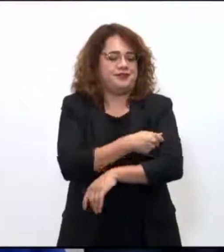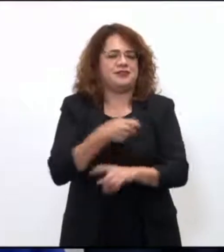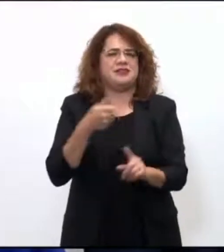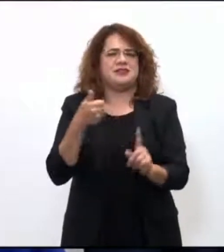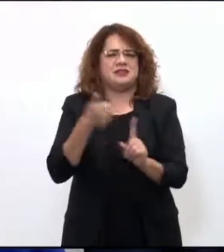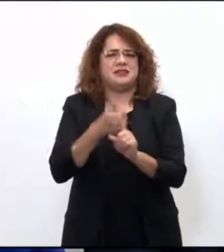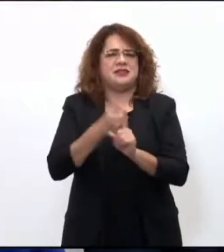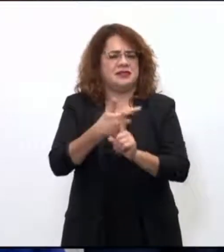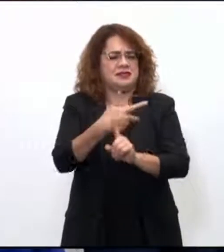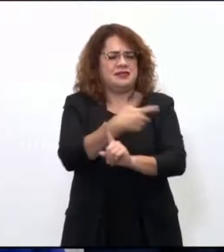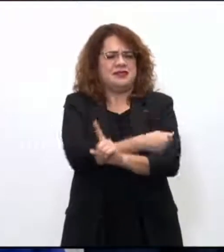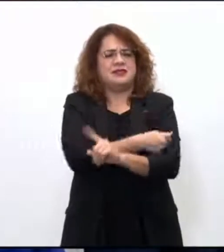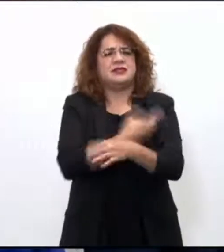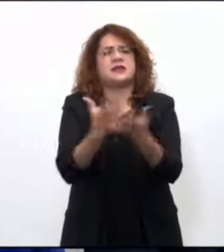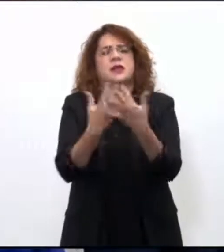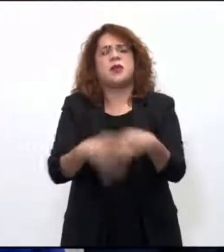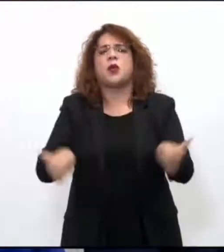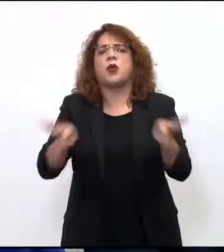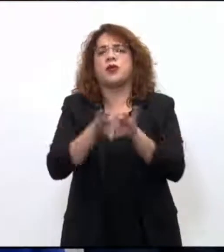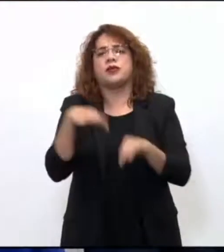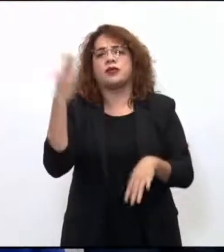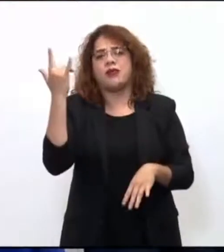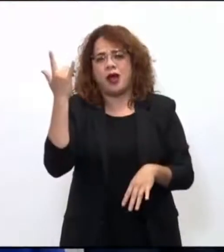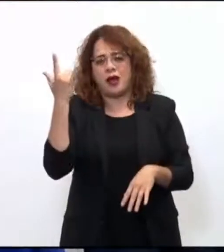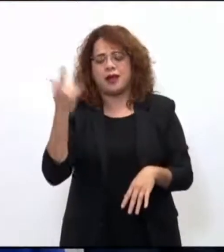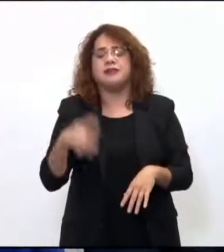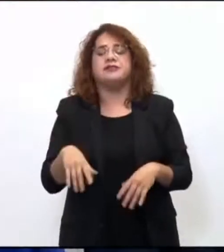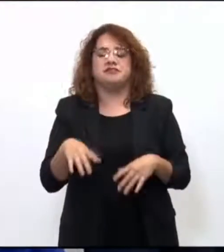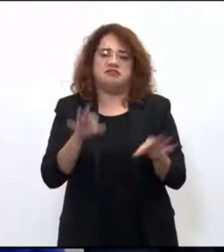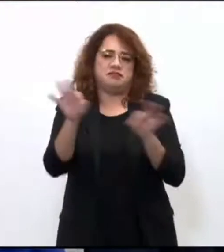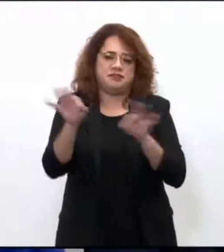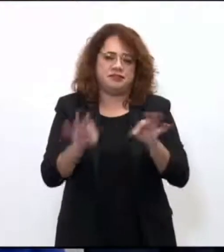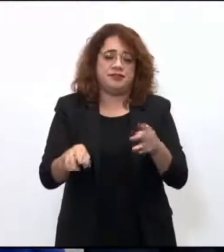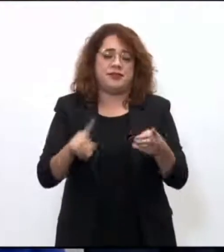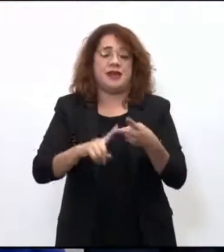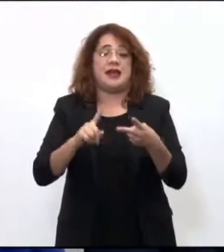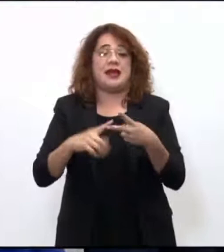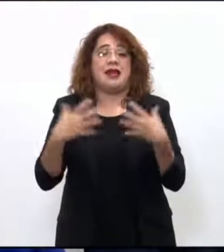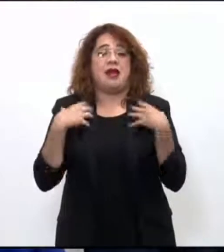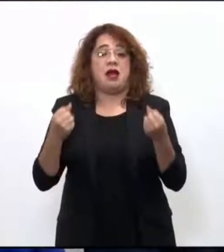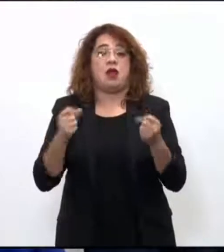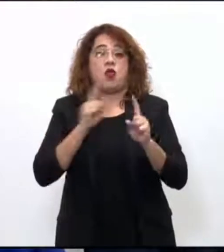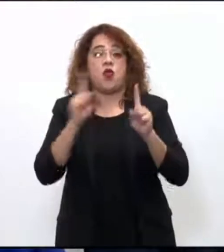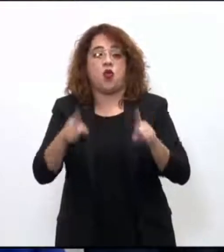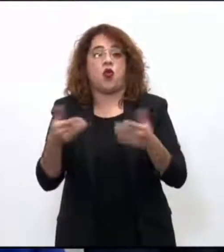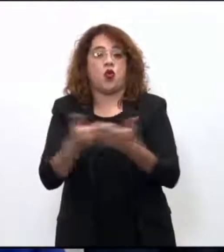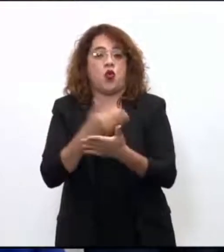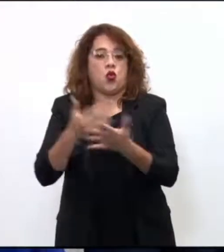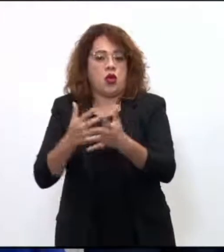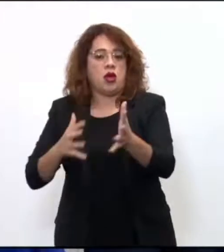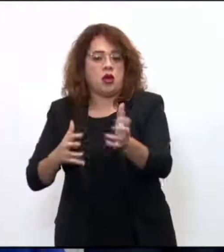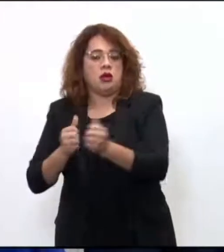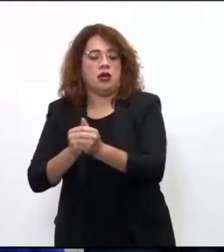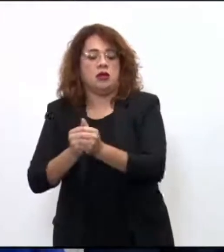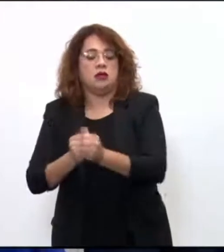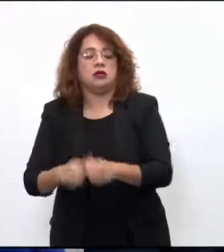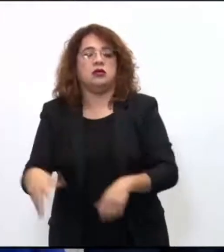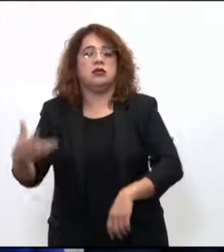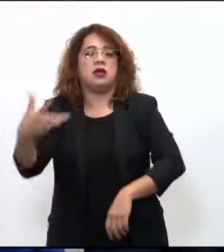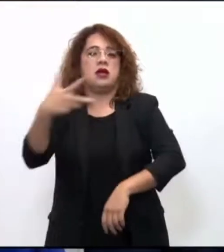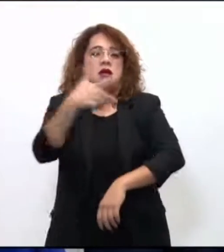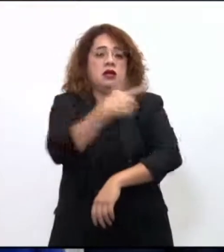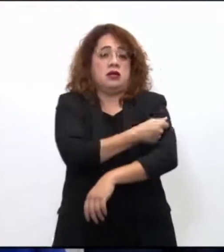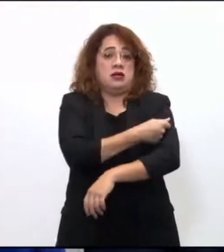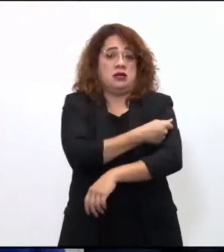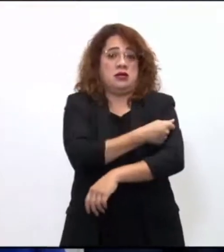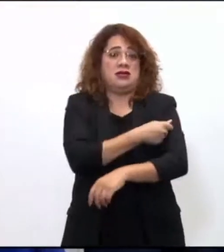the updated health order. So like I've said before, vaccinations are key in our fight against